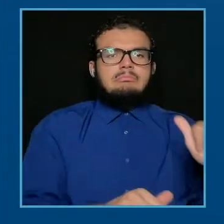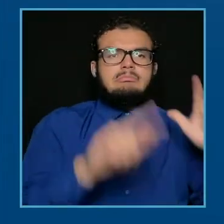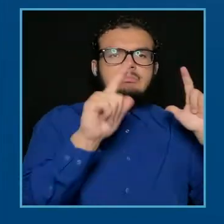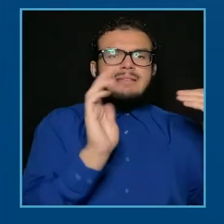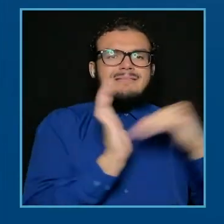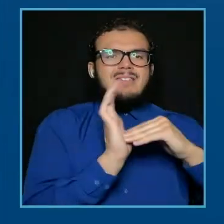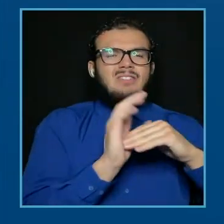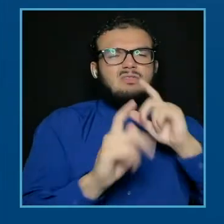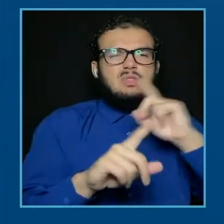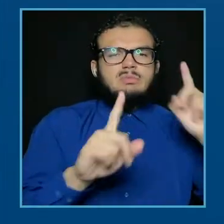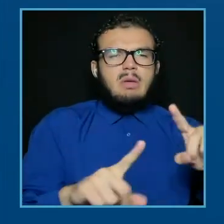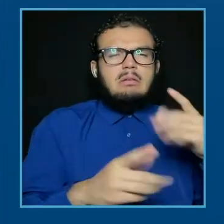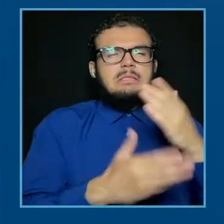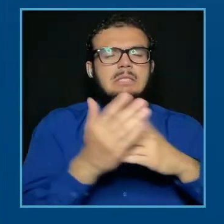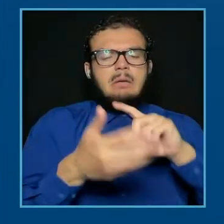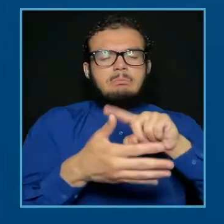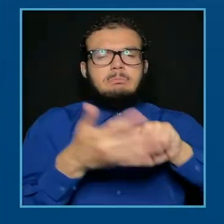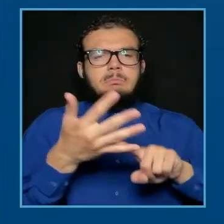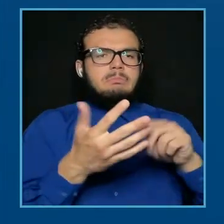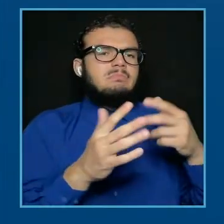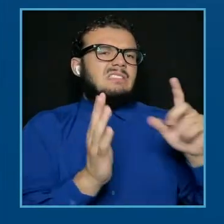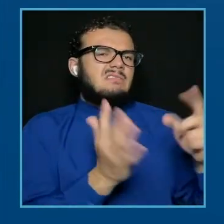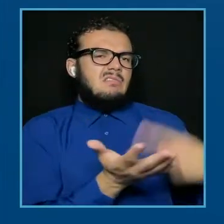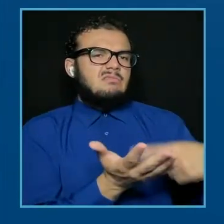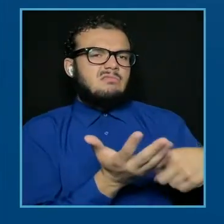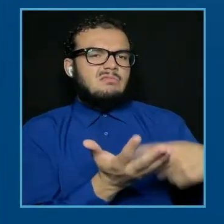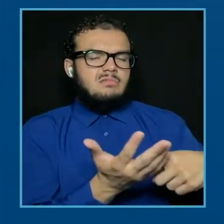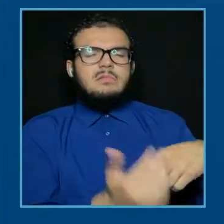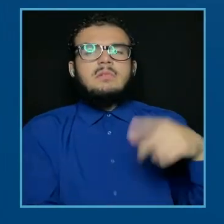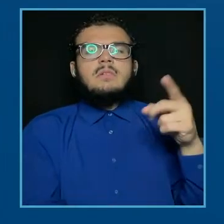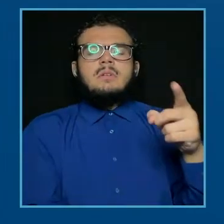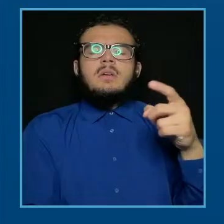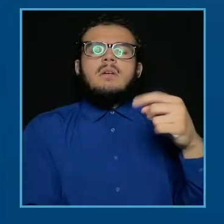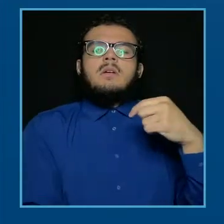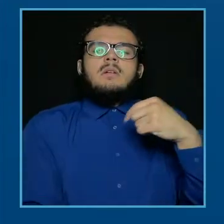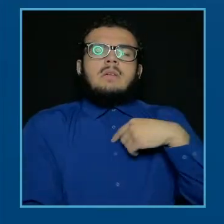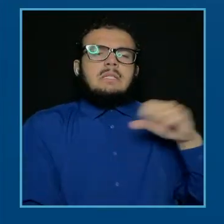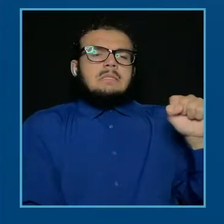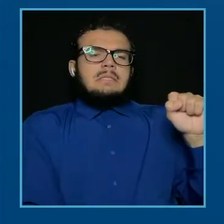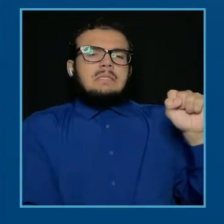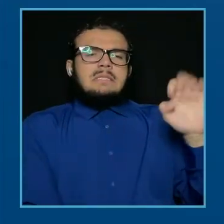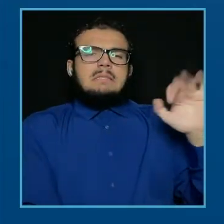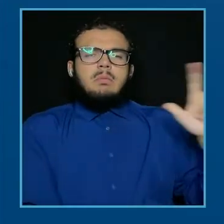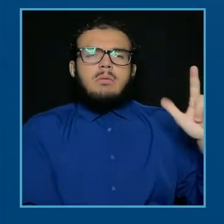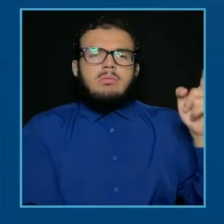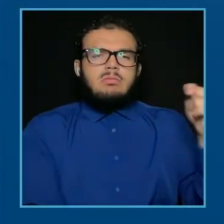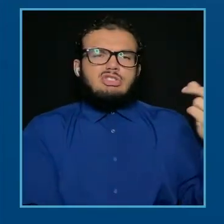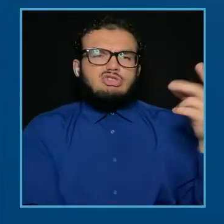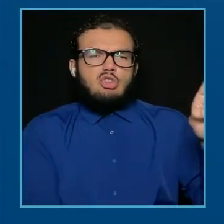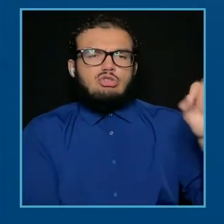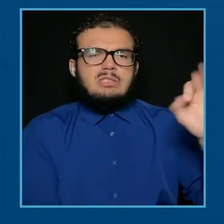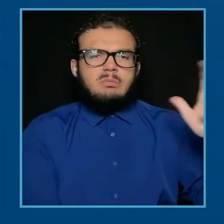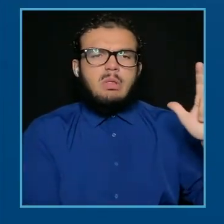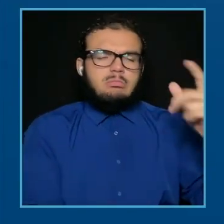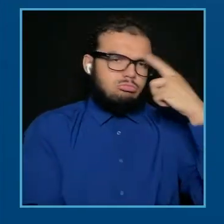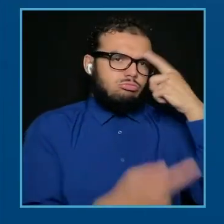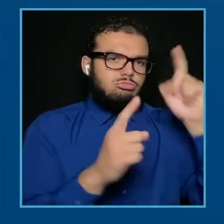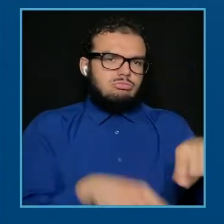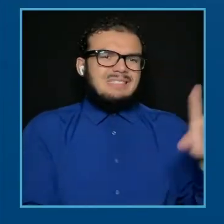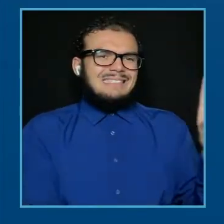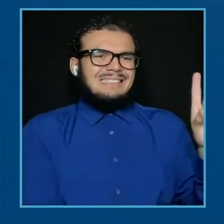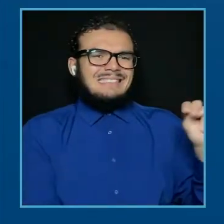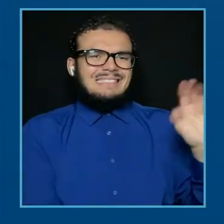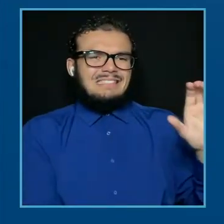were raised. I'm pretty sure that Dr. Siebold agrees that the DNC charter is